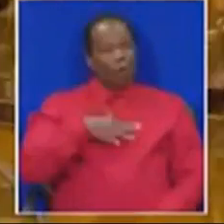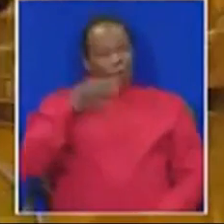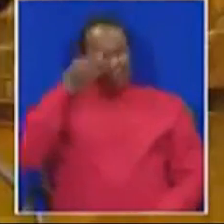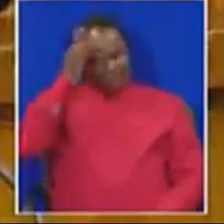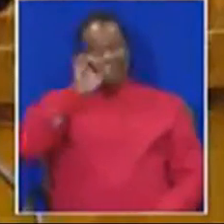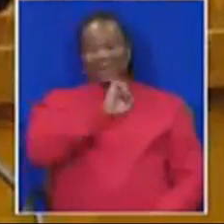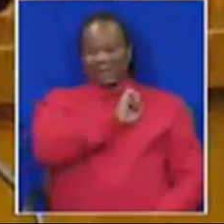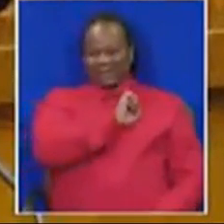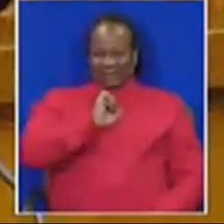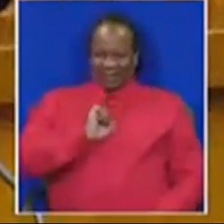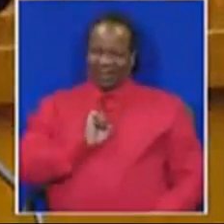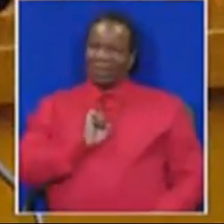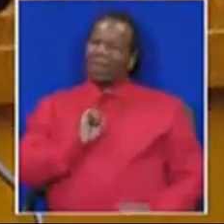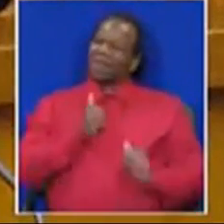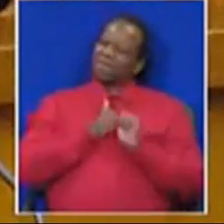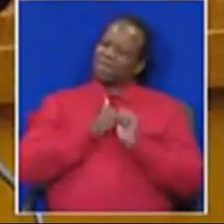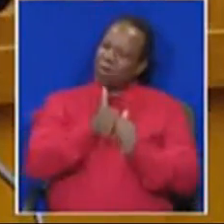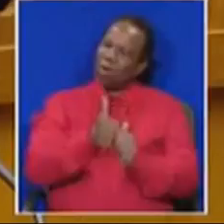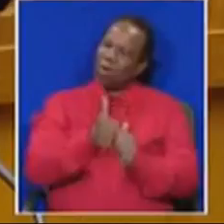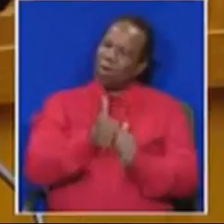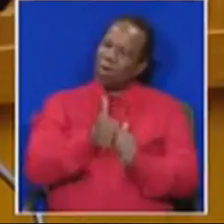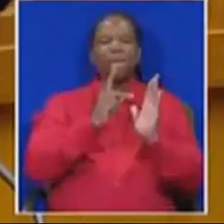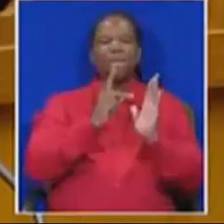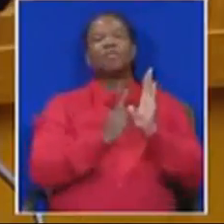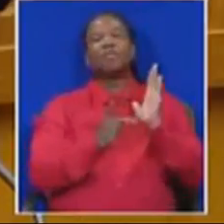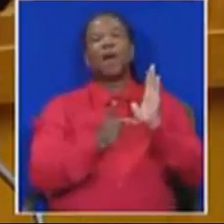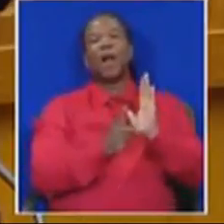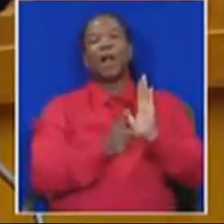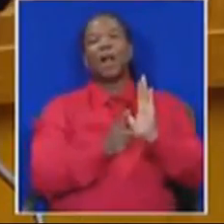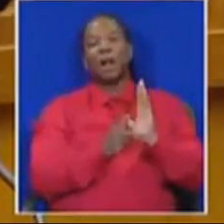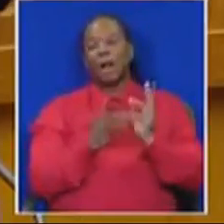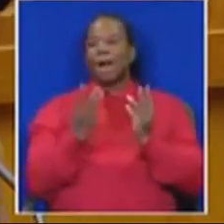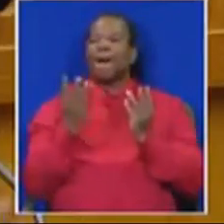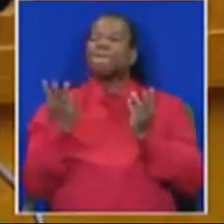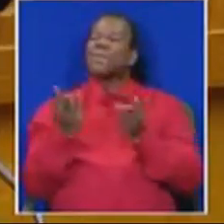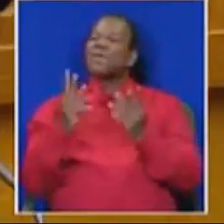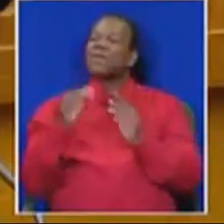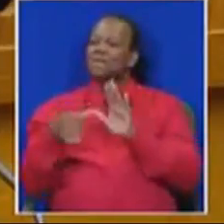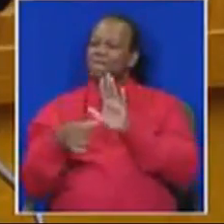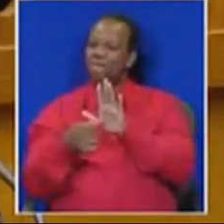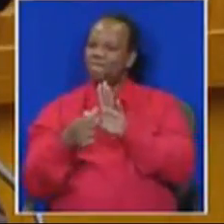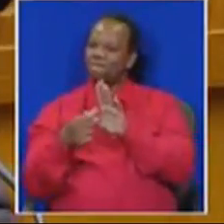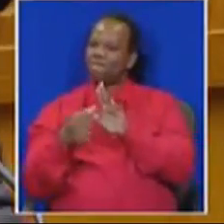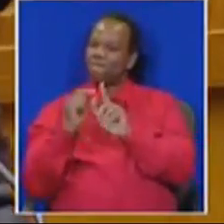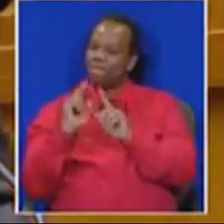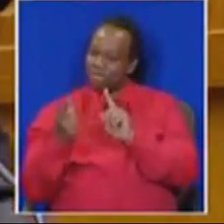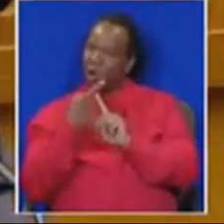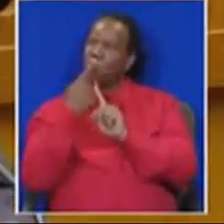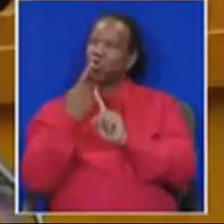the principle of Batupili, of putting our people first.